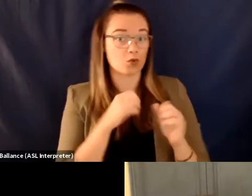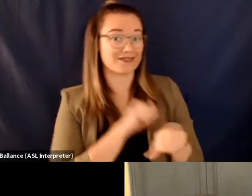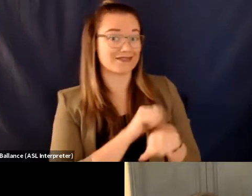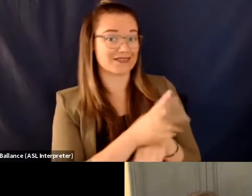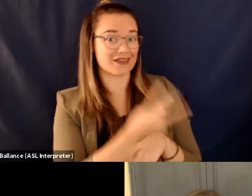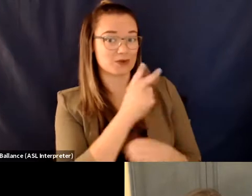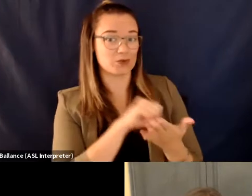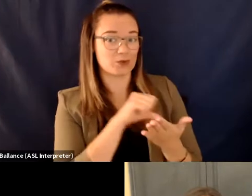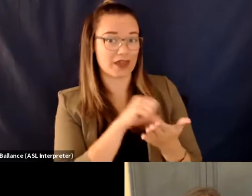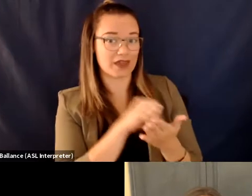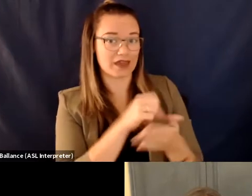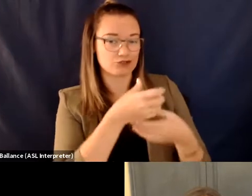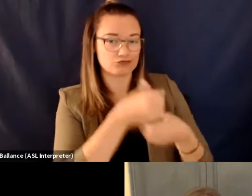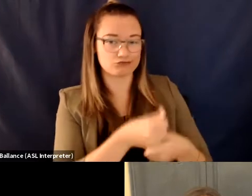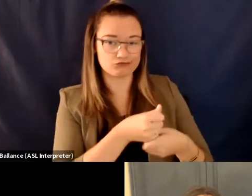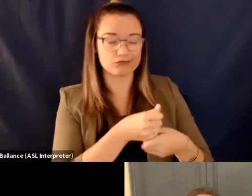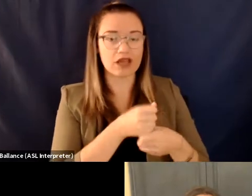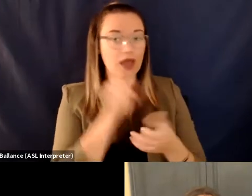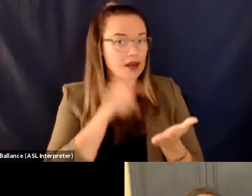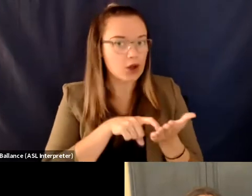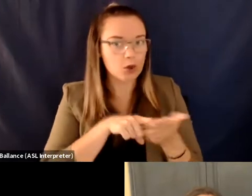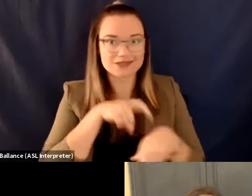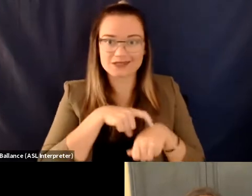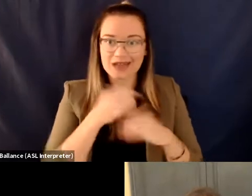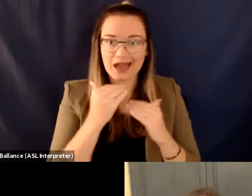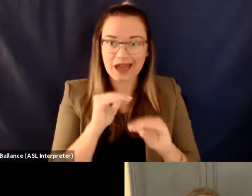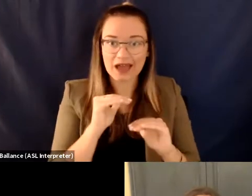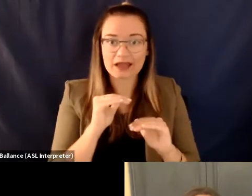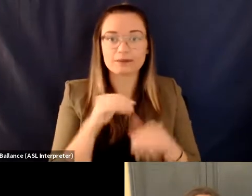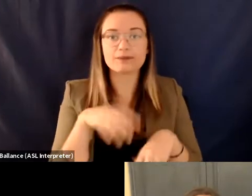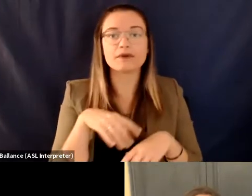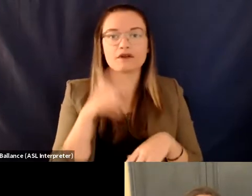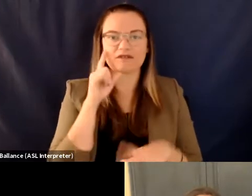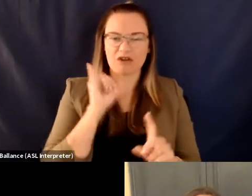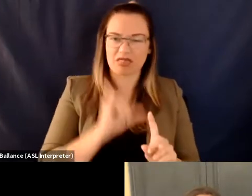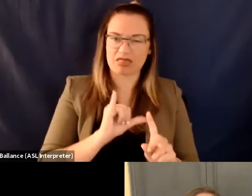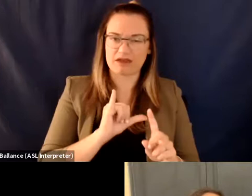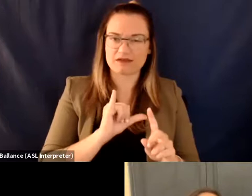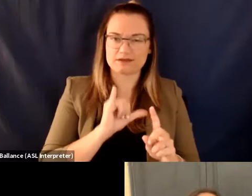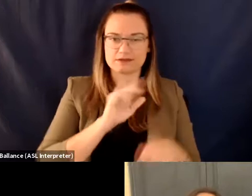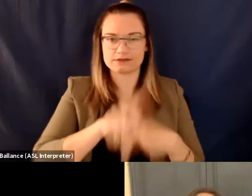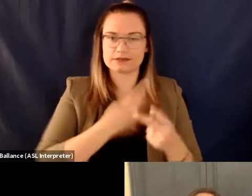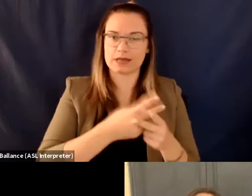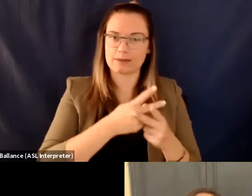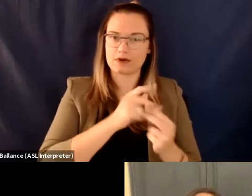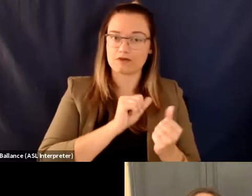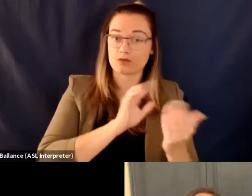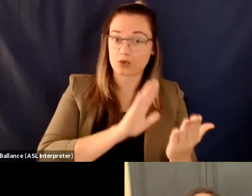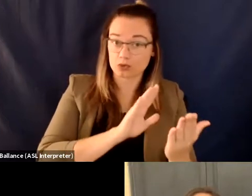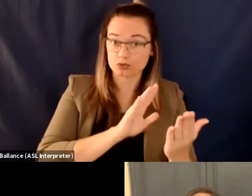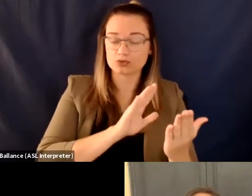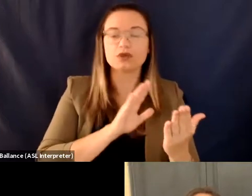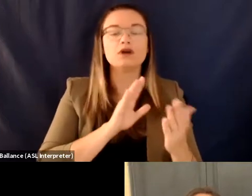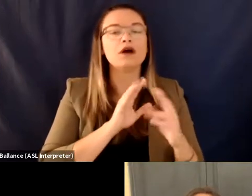recognized the sort of timeliness and the timelessness of this particular investigation. And but what